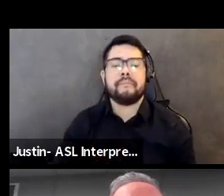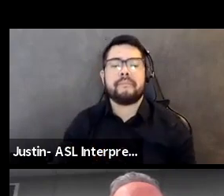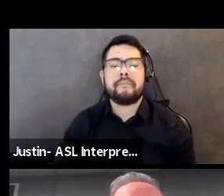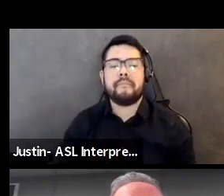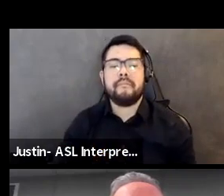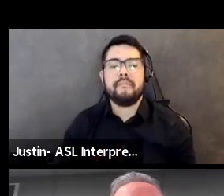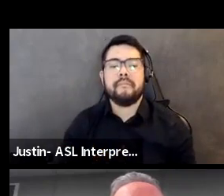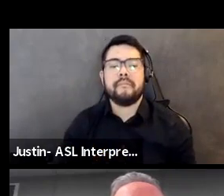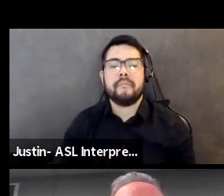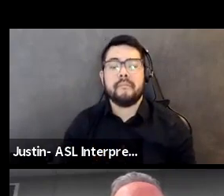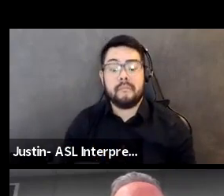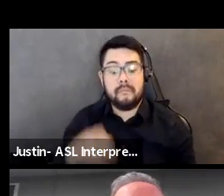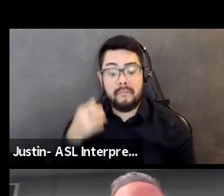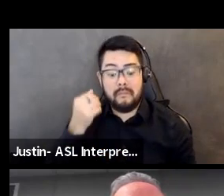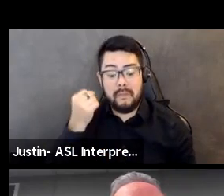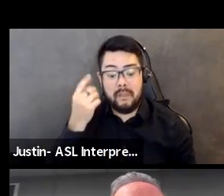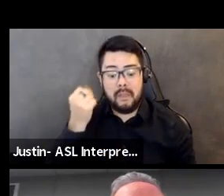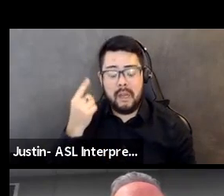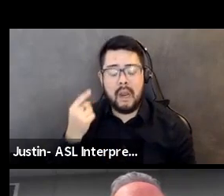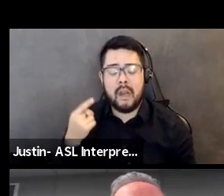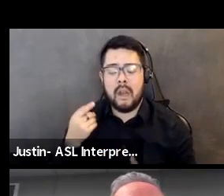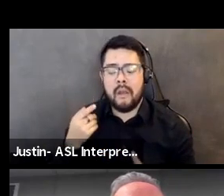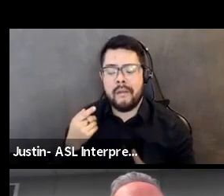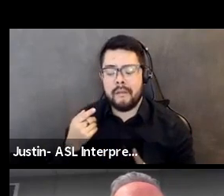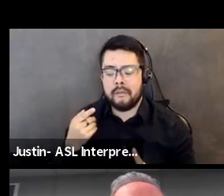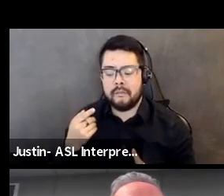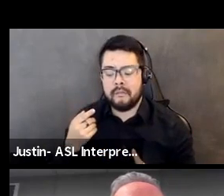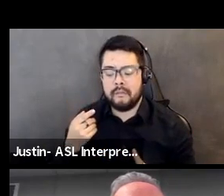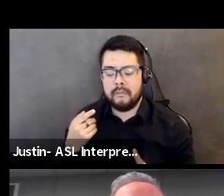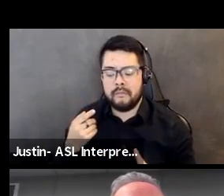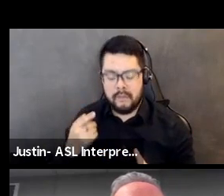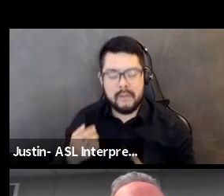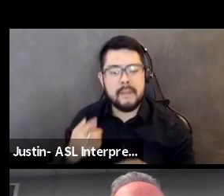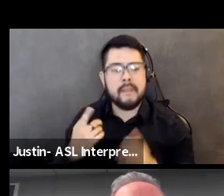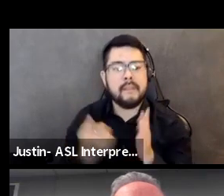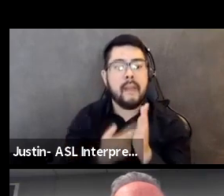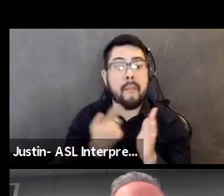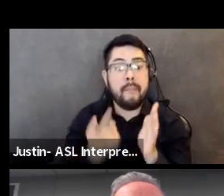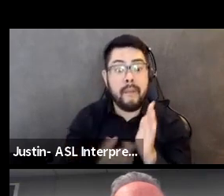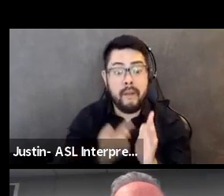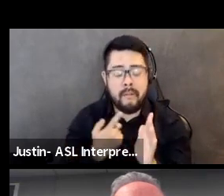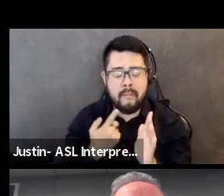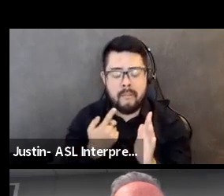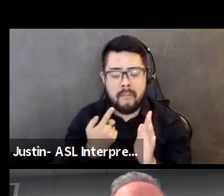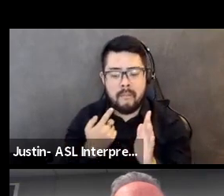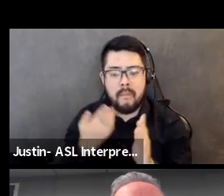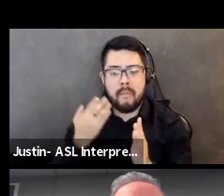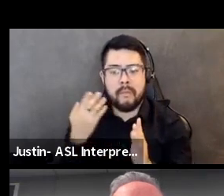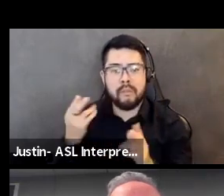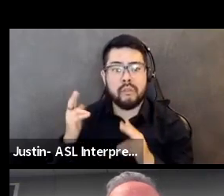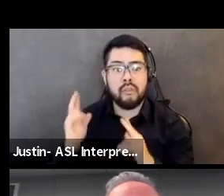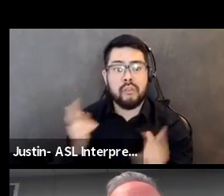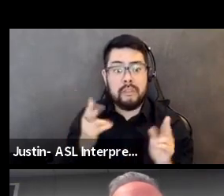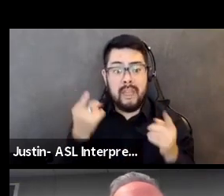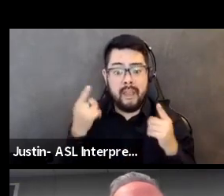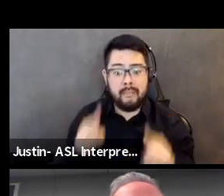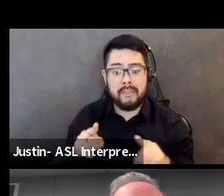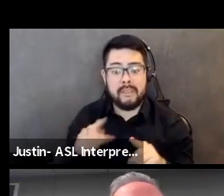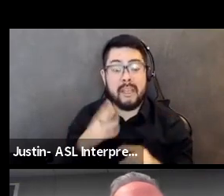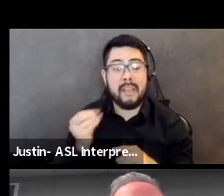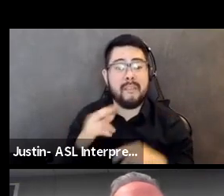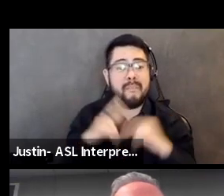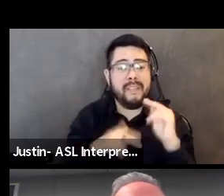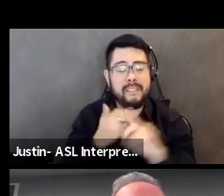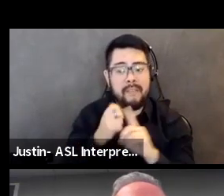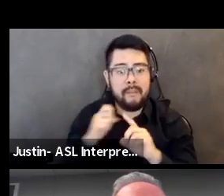to the point that there have been up there have been places or times where there have been shootings and the building has had to be locked